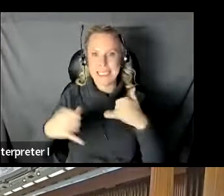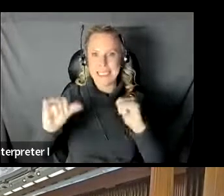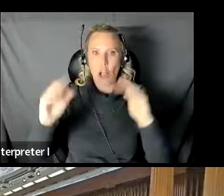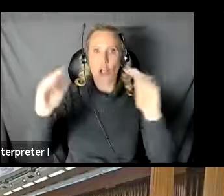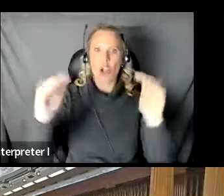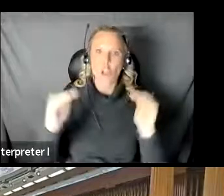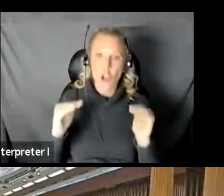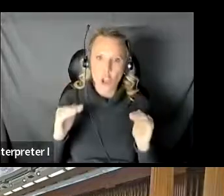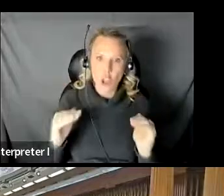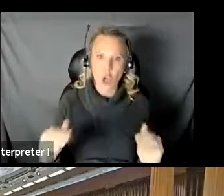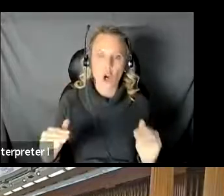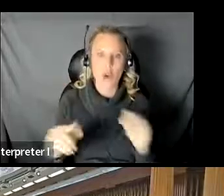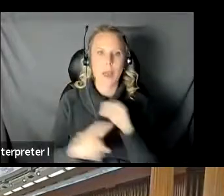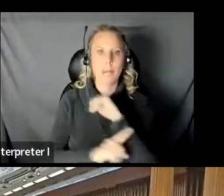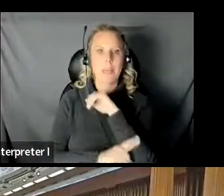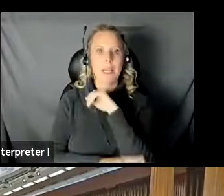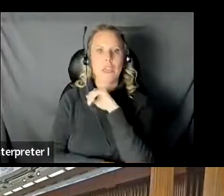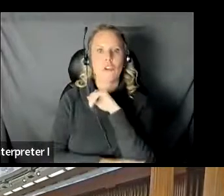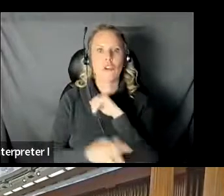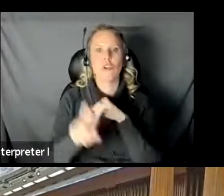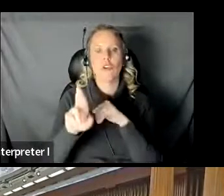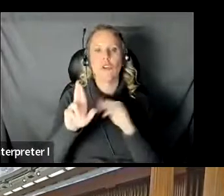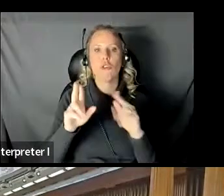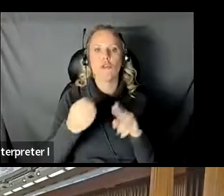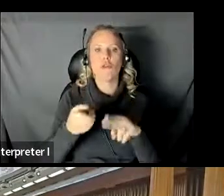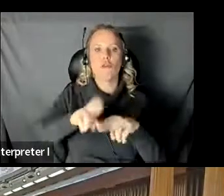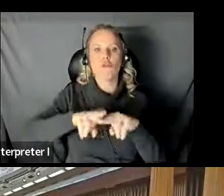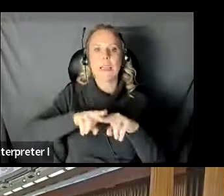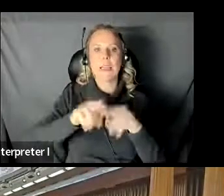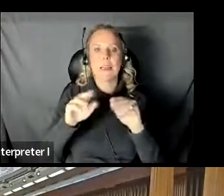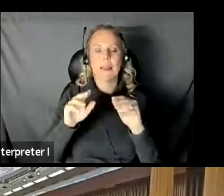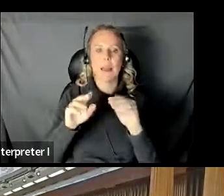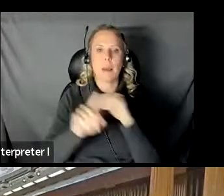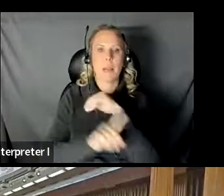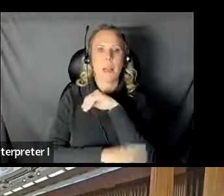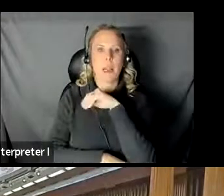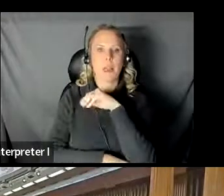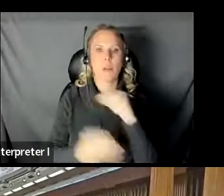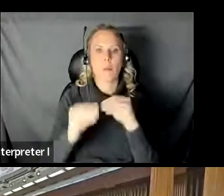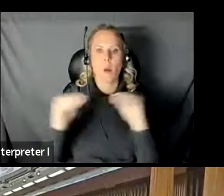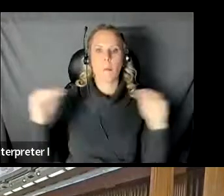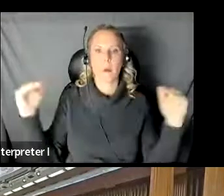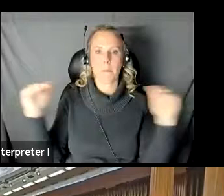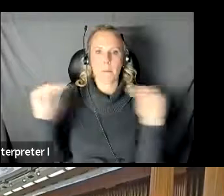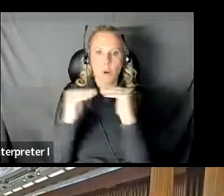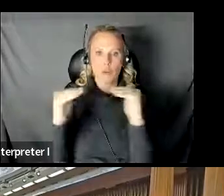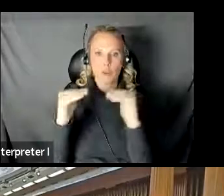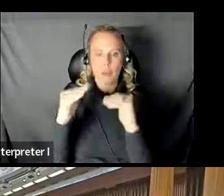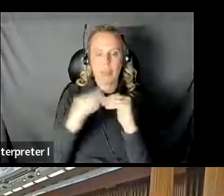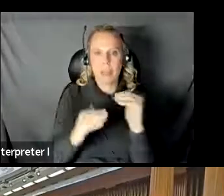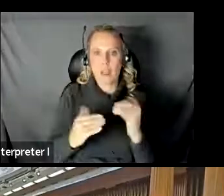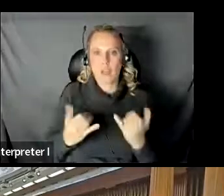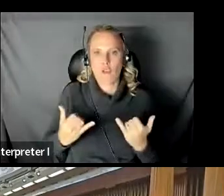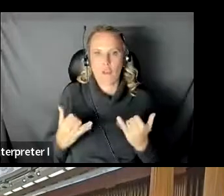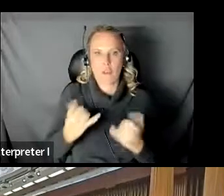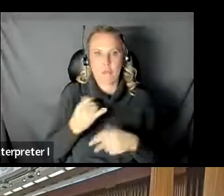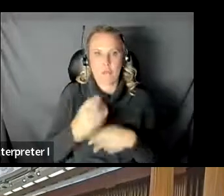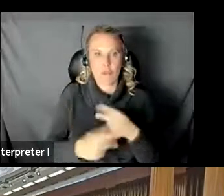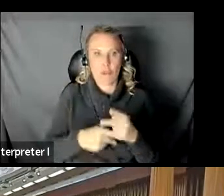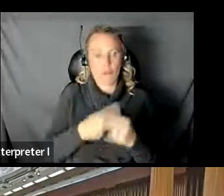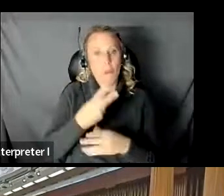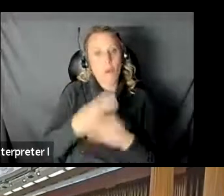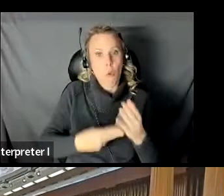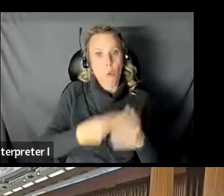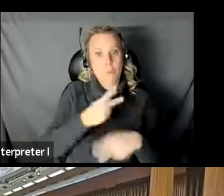lowering penalties. It's just raising the penalties in a more proportional way from the current version. Both versions,